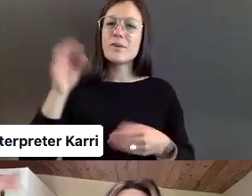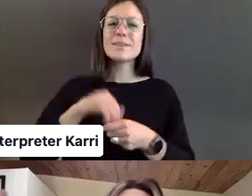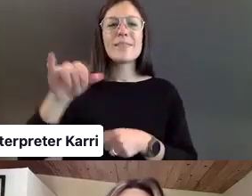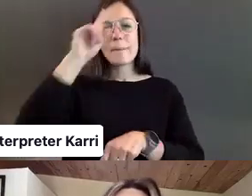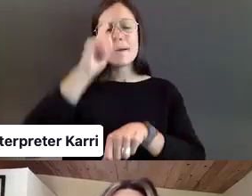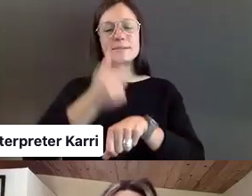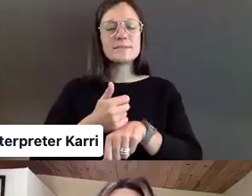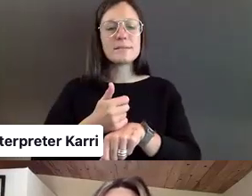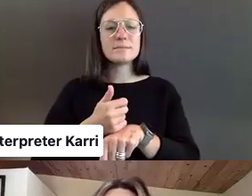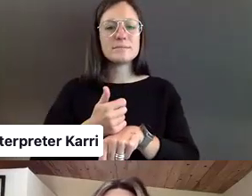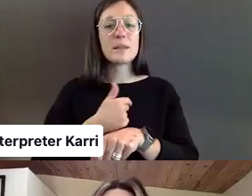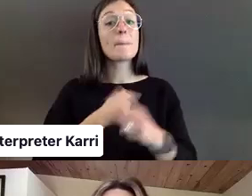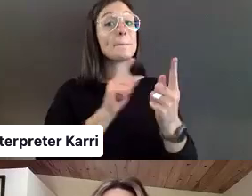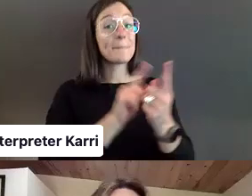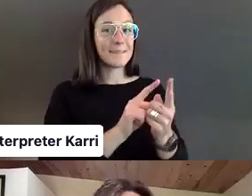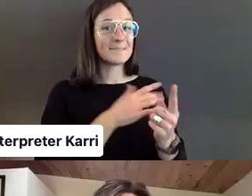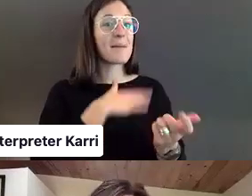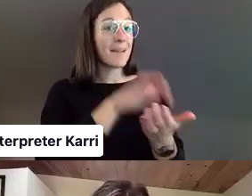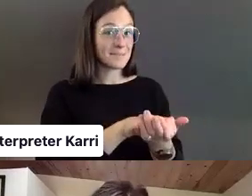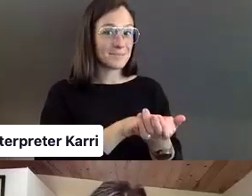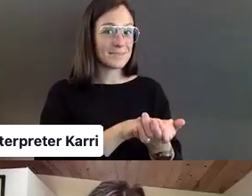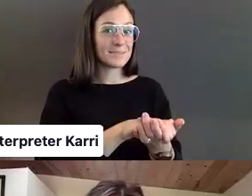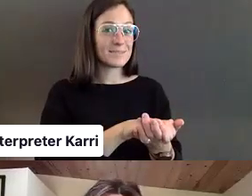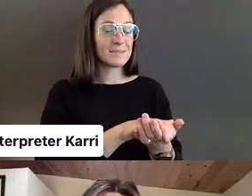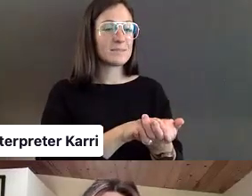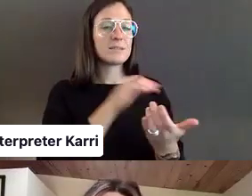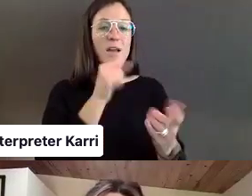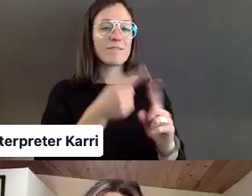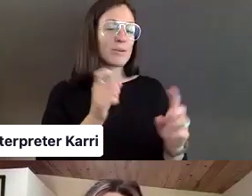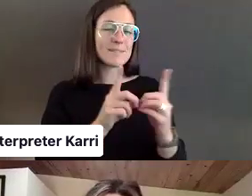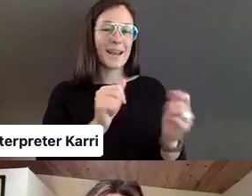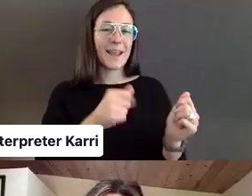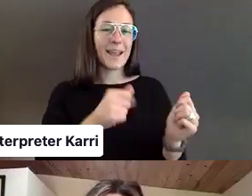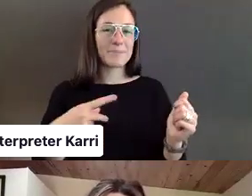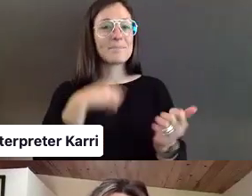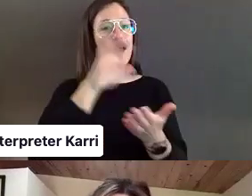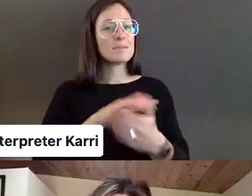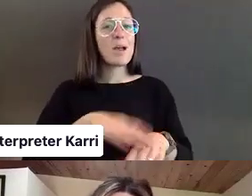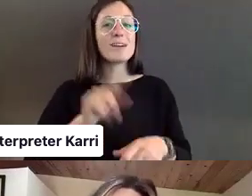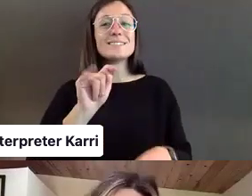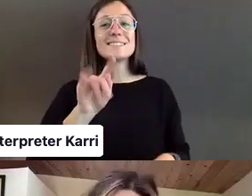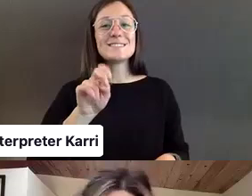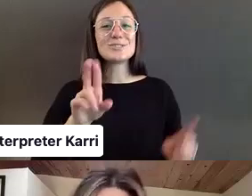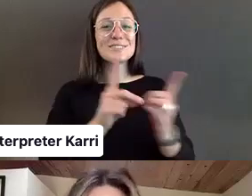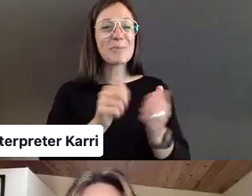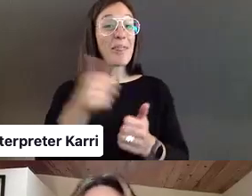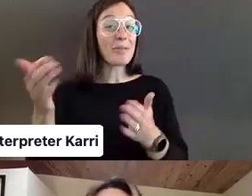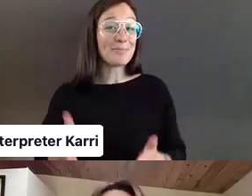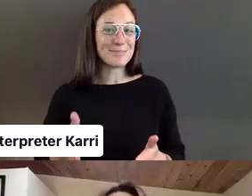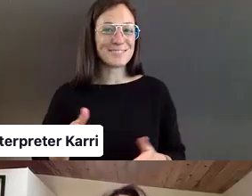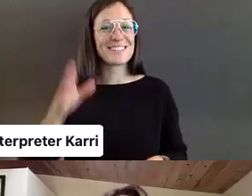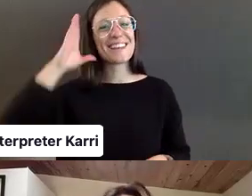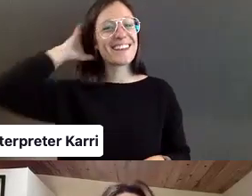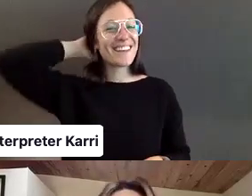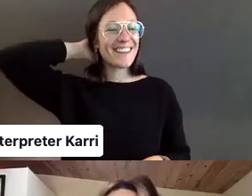I then met my husband, not from a dating app. He was actually on a Tinder date with somebody else.